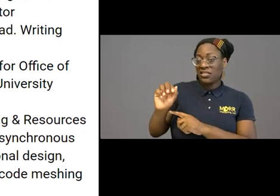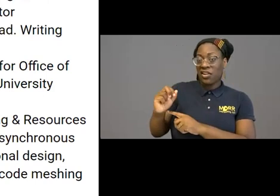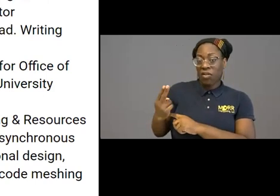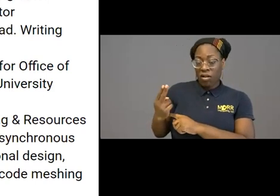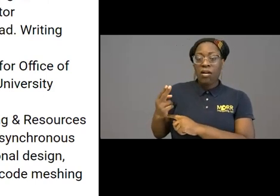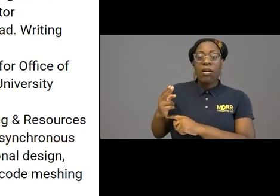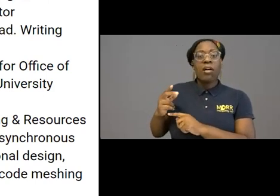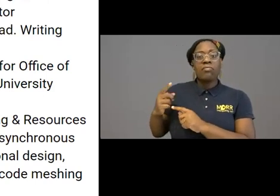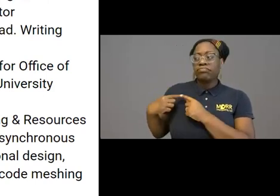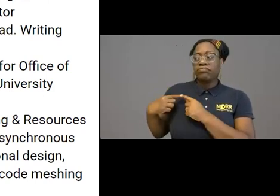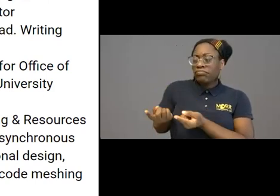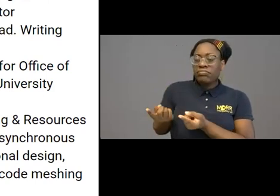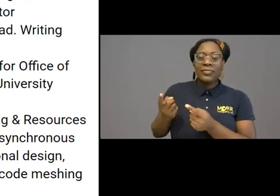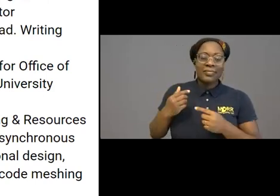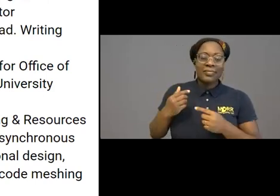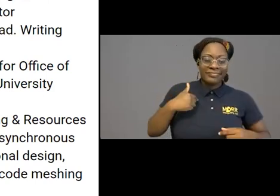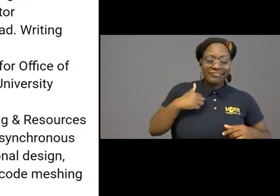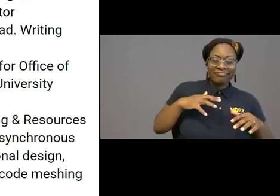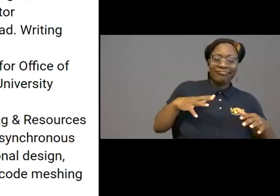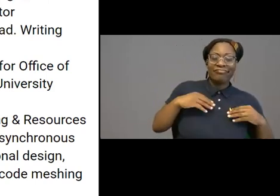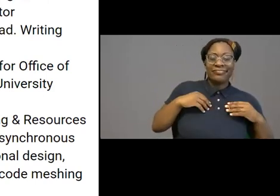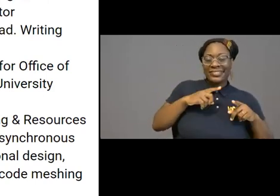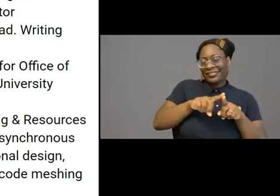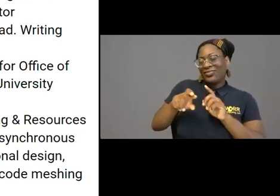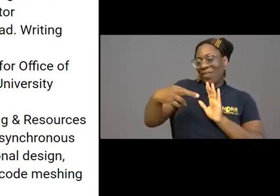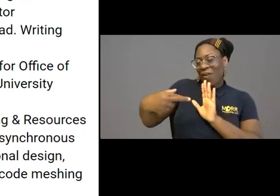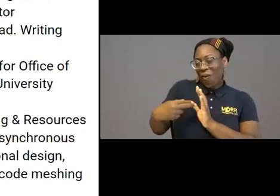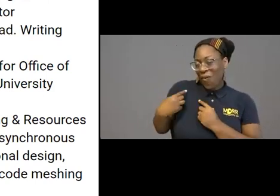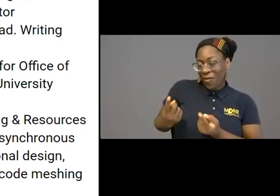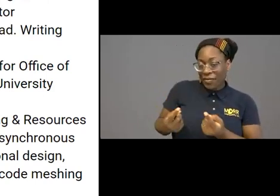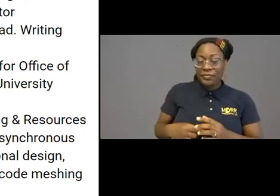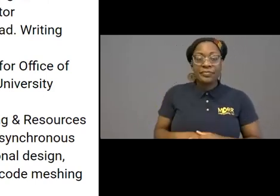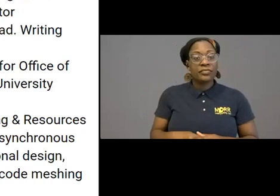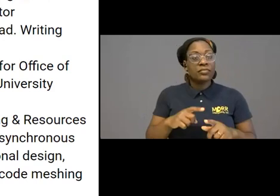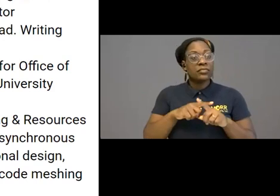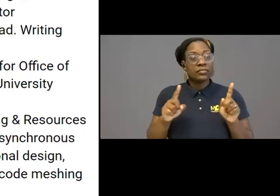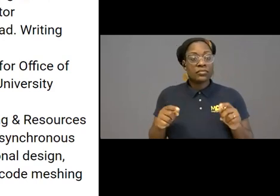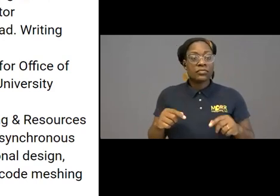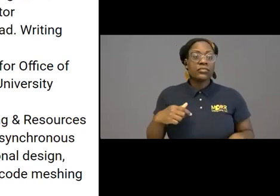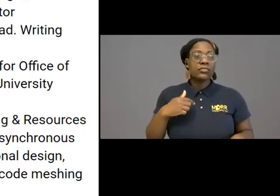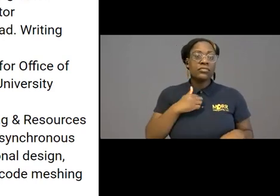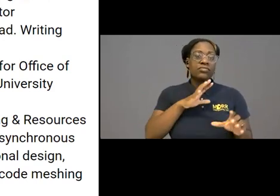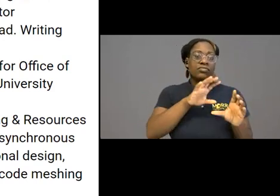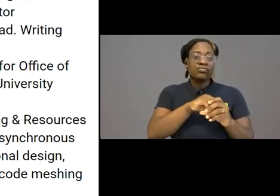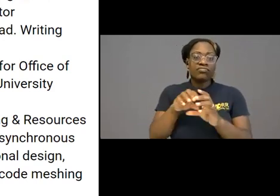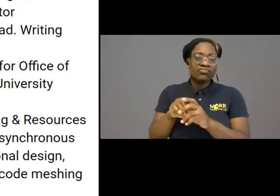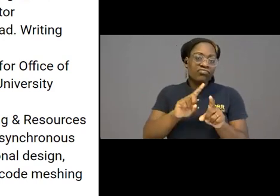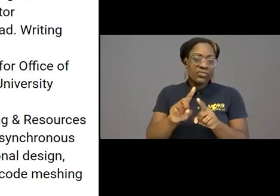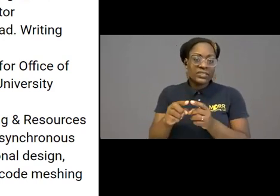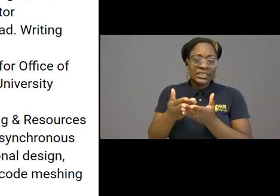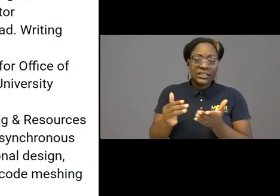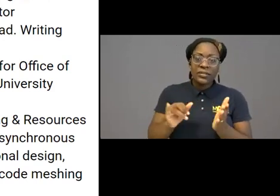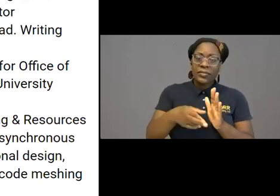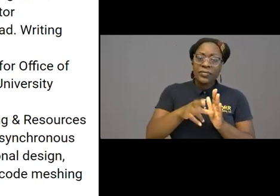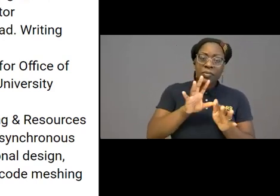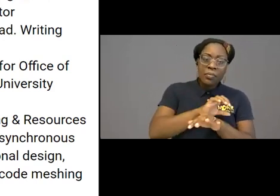center services you'll often think of, including our paper review appointments, course visits, Q&A, and that sort of thing. I am also